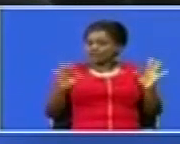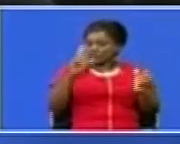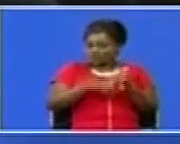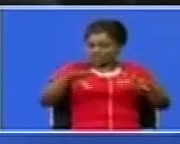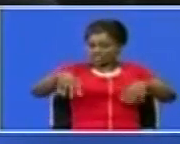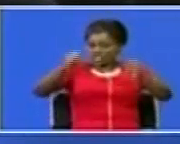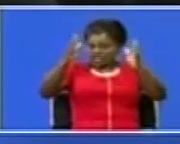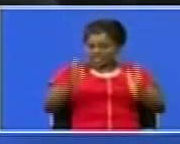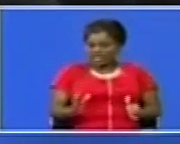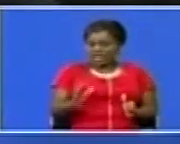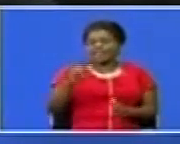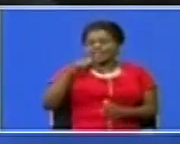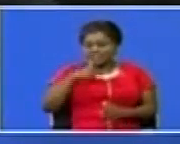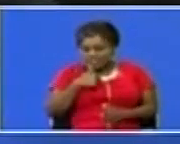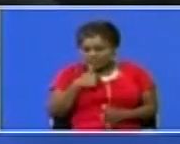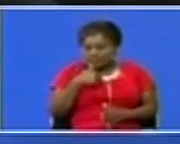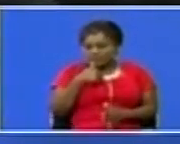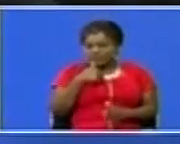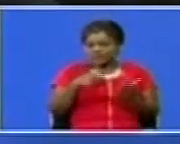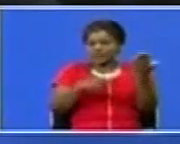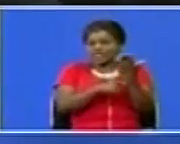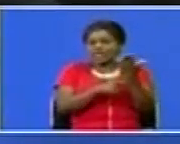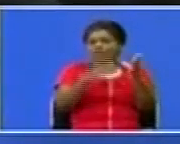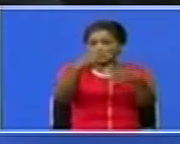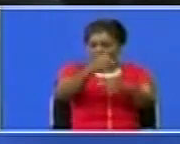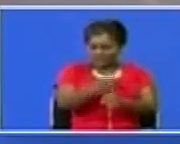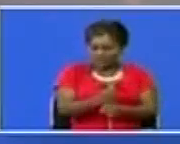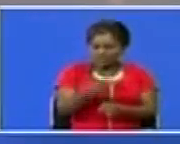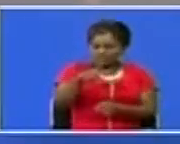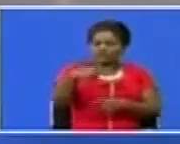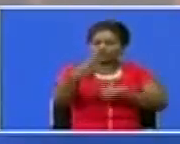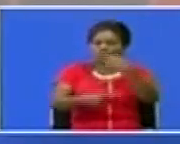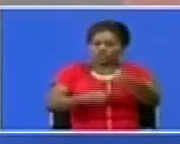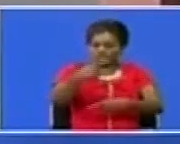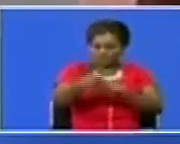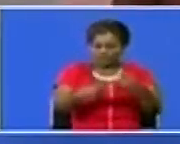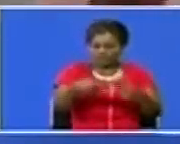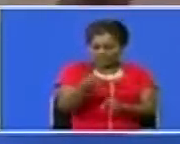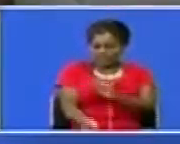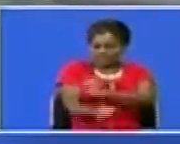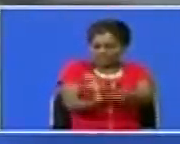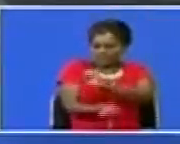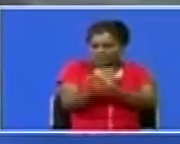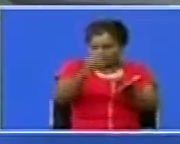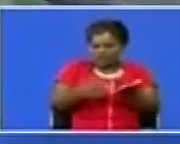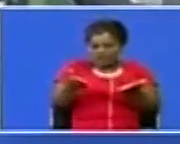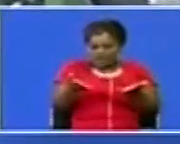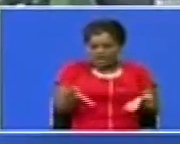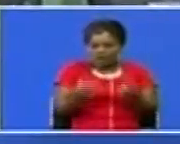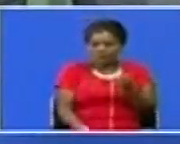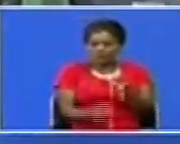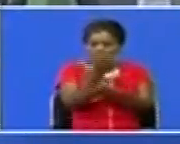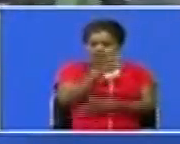mpya alidinda kutaja taasisi hizi zilizohusika na zingali zinahusika. Alichoelezea ni kuwa sasa wameunda